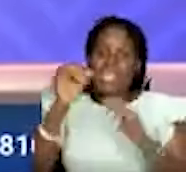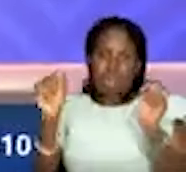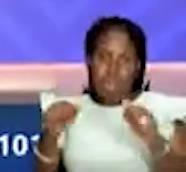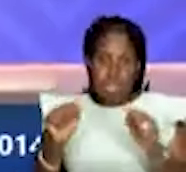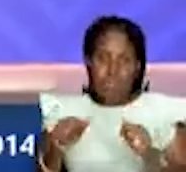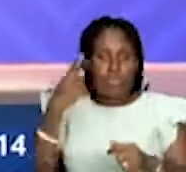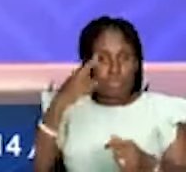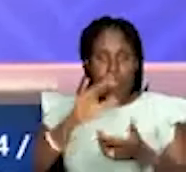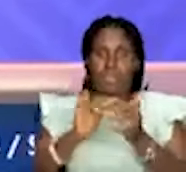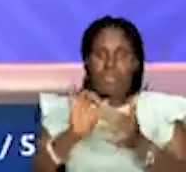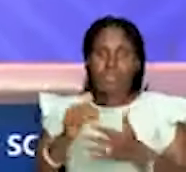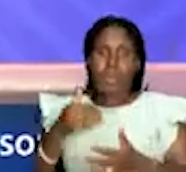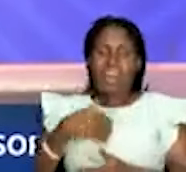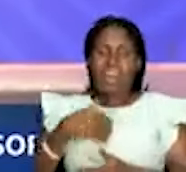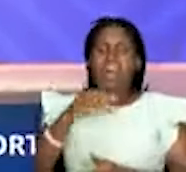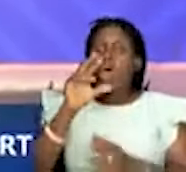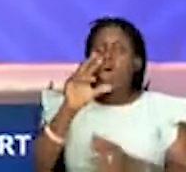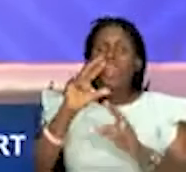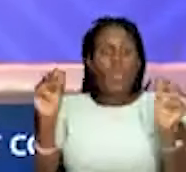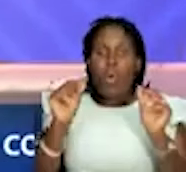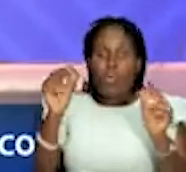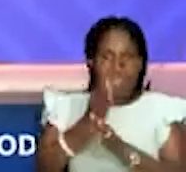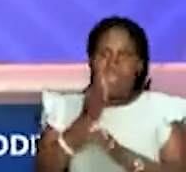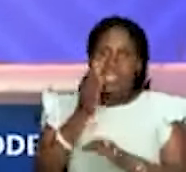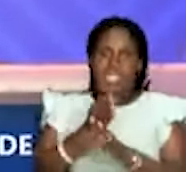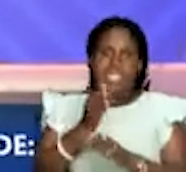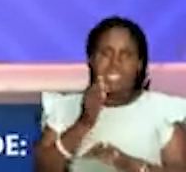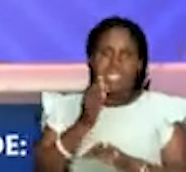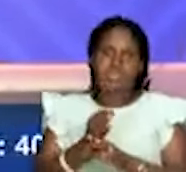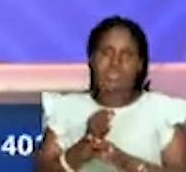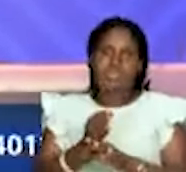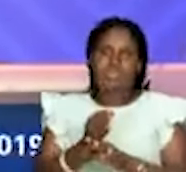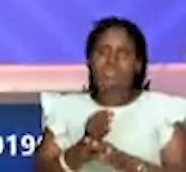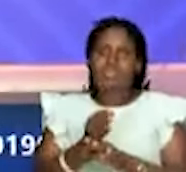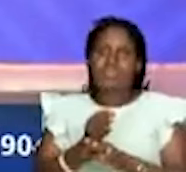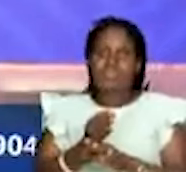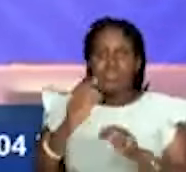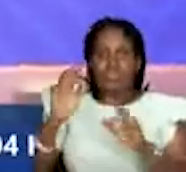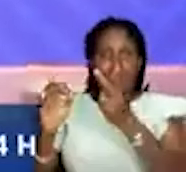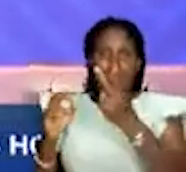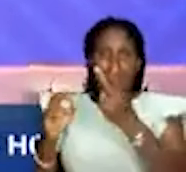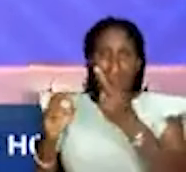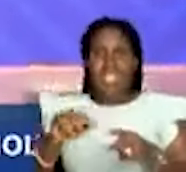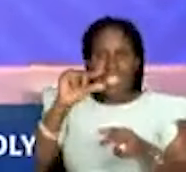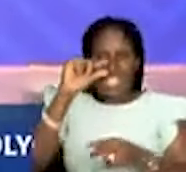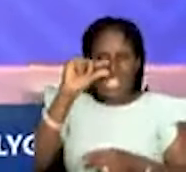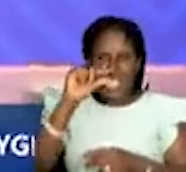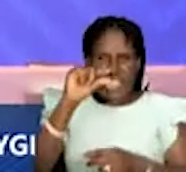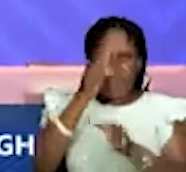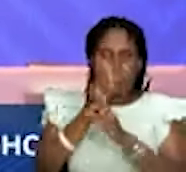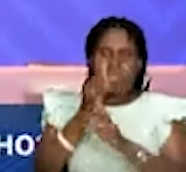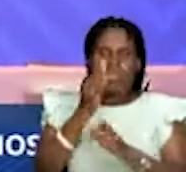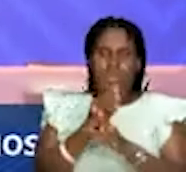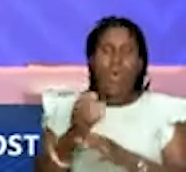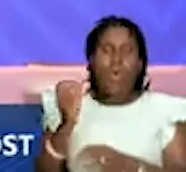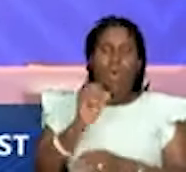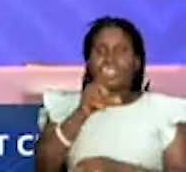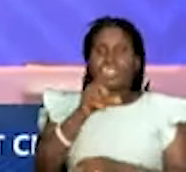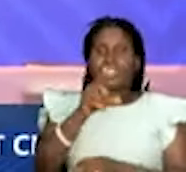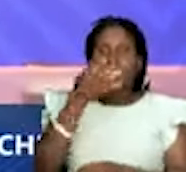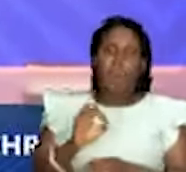faith. Zero faith. No faith. Then little faith. O ye of little faith, the Bible will